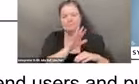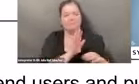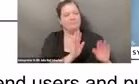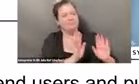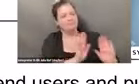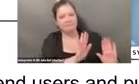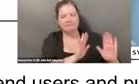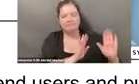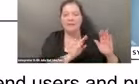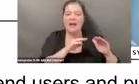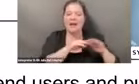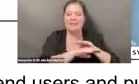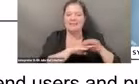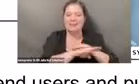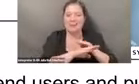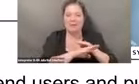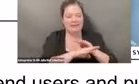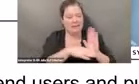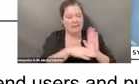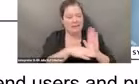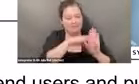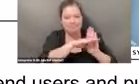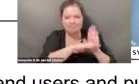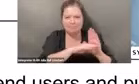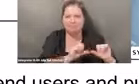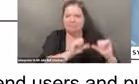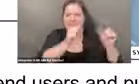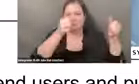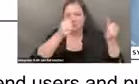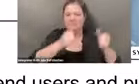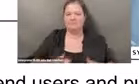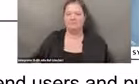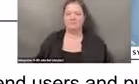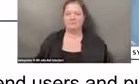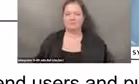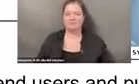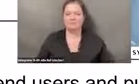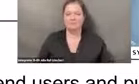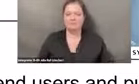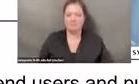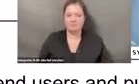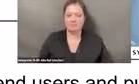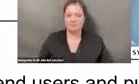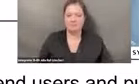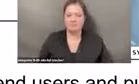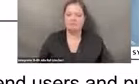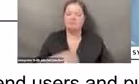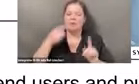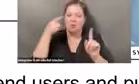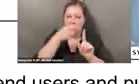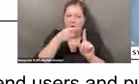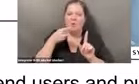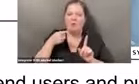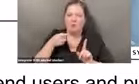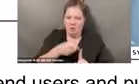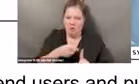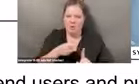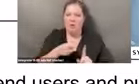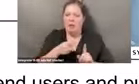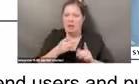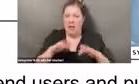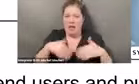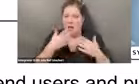So what did we do to achieve our objectives? We used a lot of different